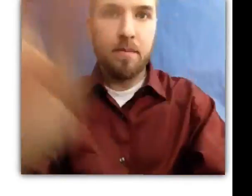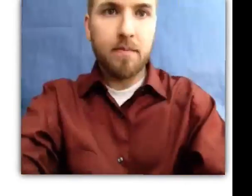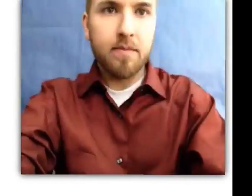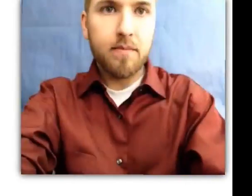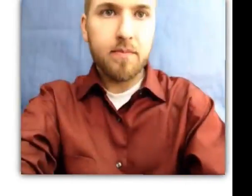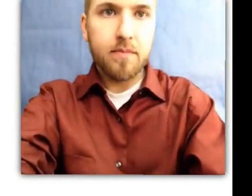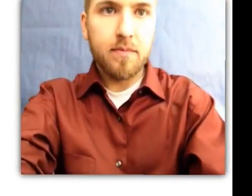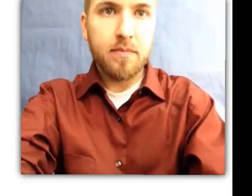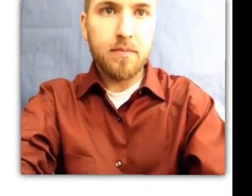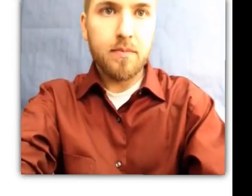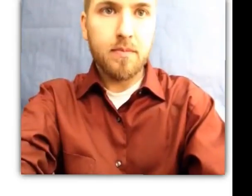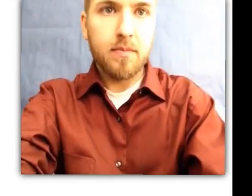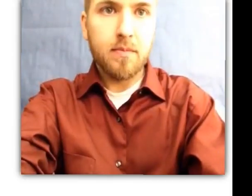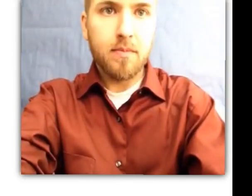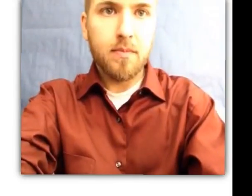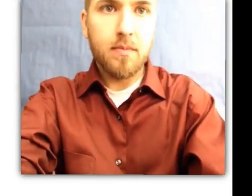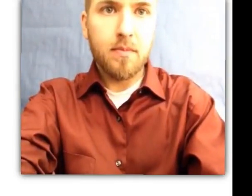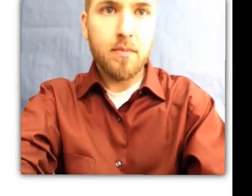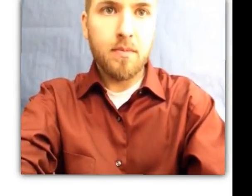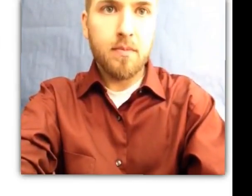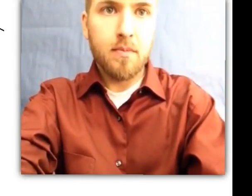or the LCM.